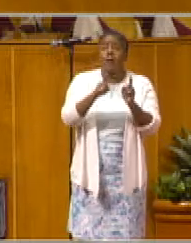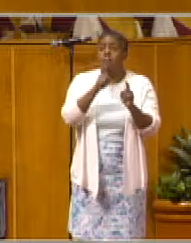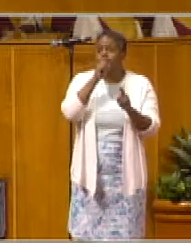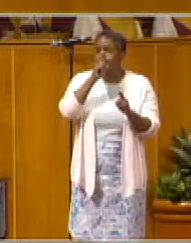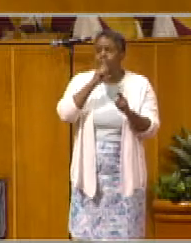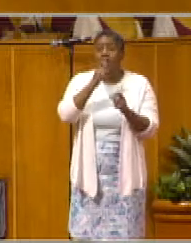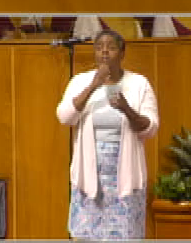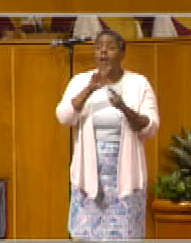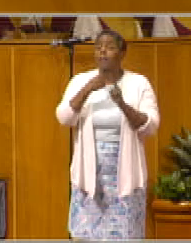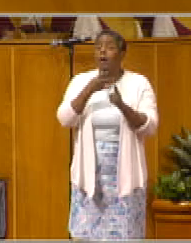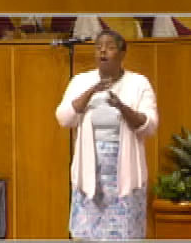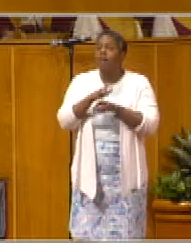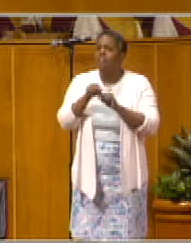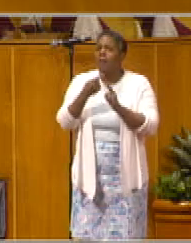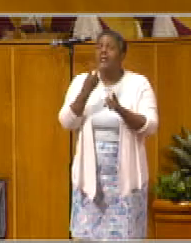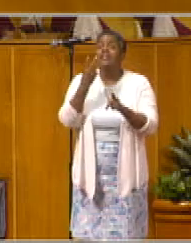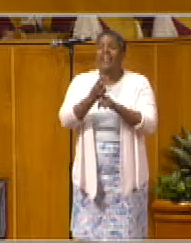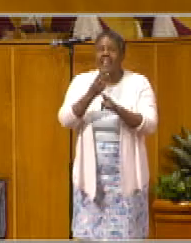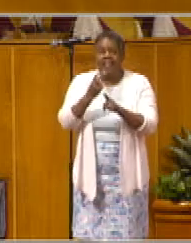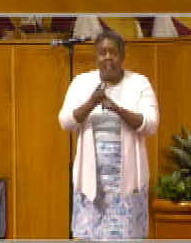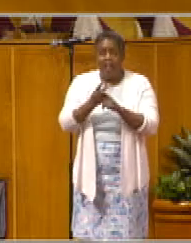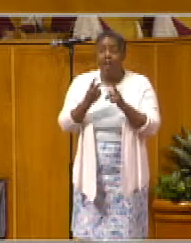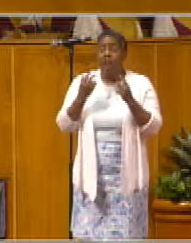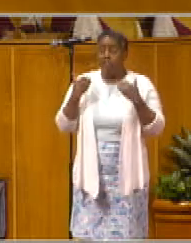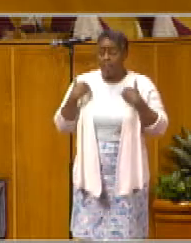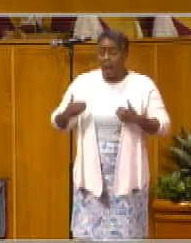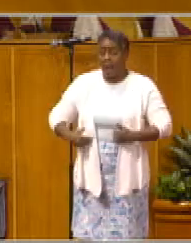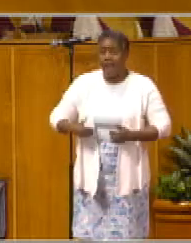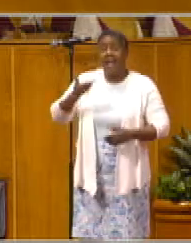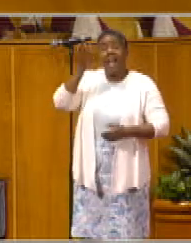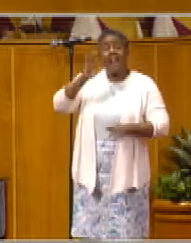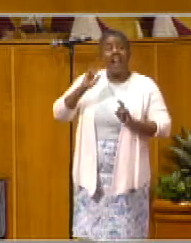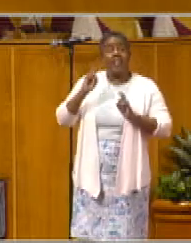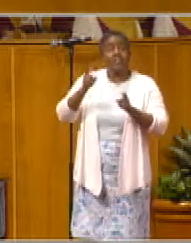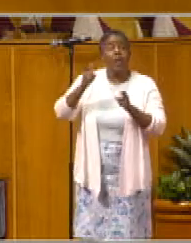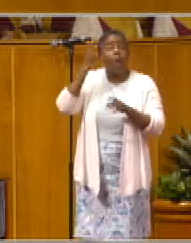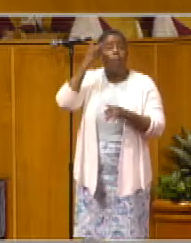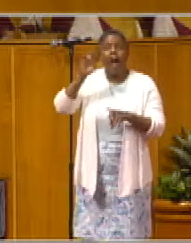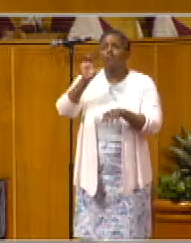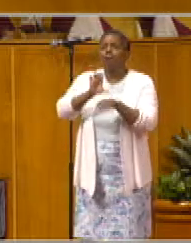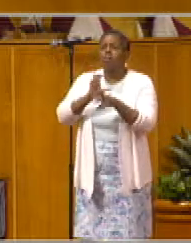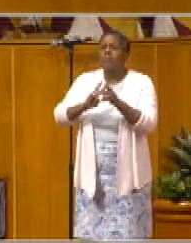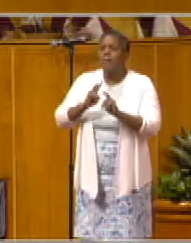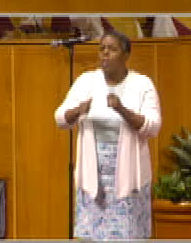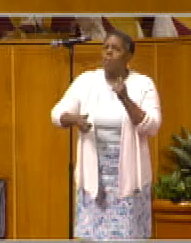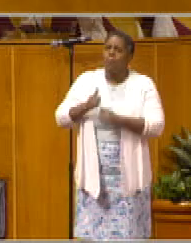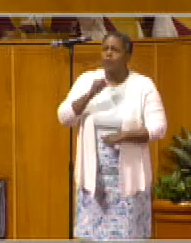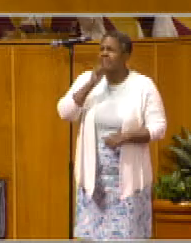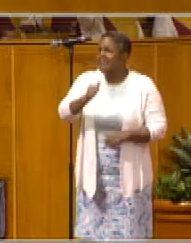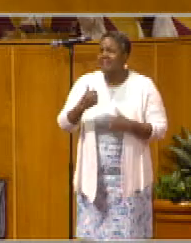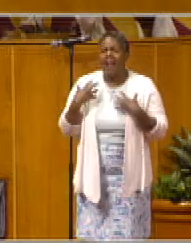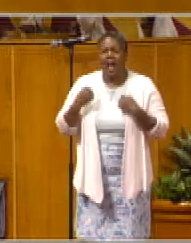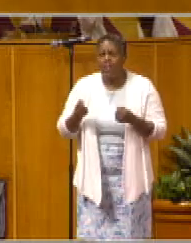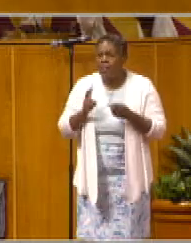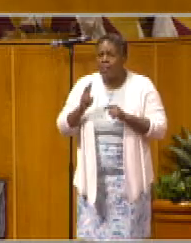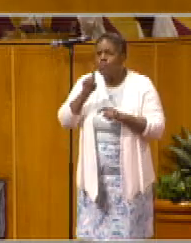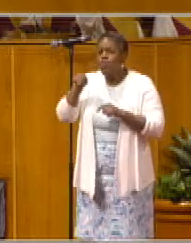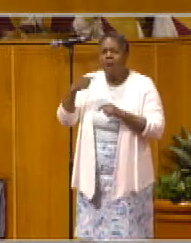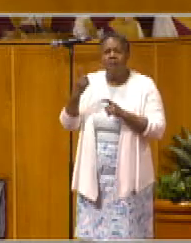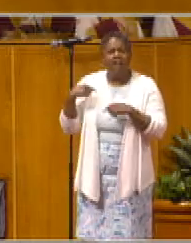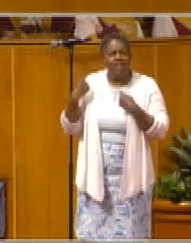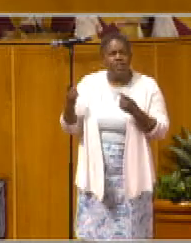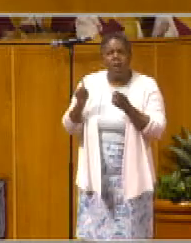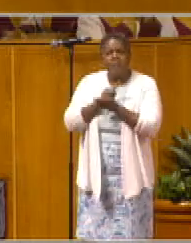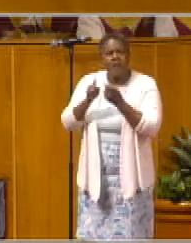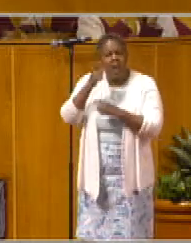enough about taking care of the temple God has given us, which is why church folk are the most unhealthy folk you'd ever met in